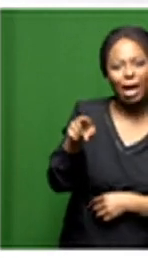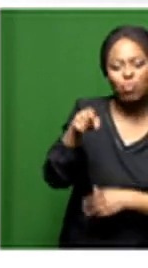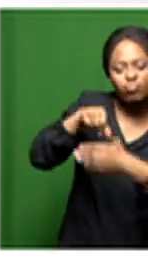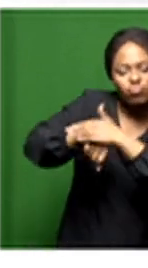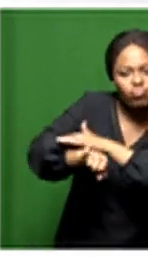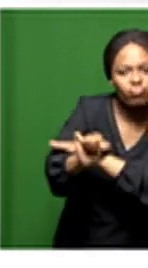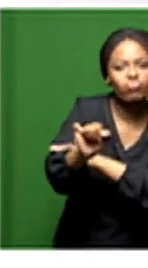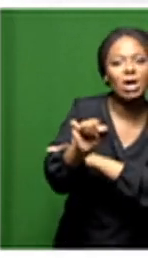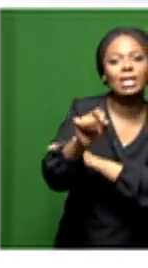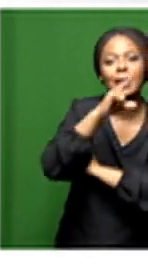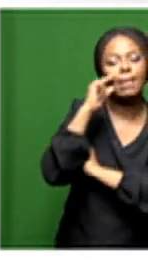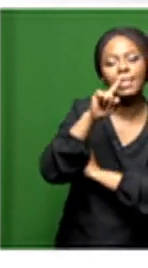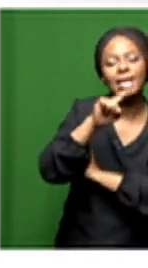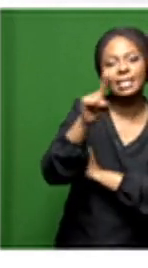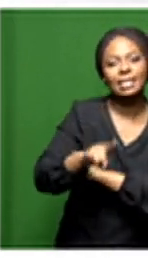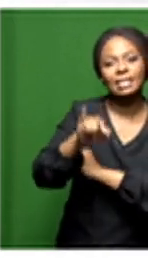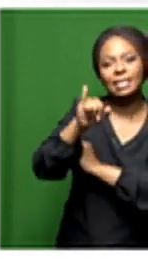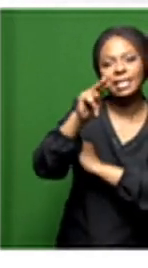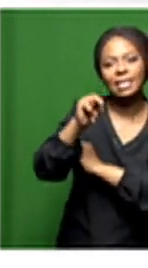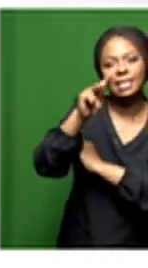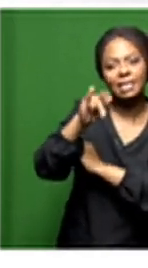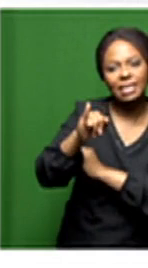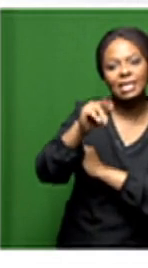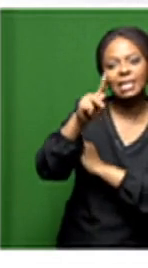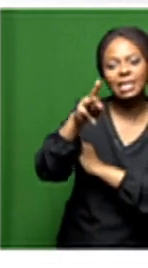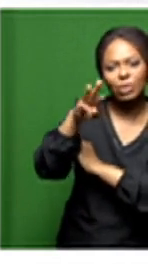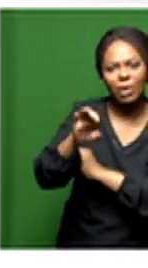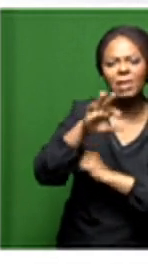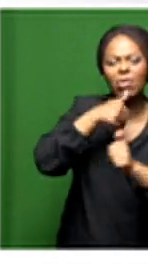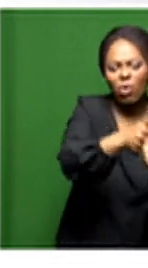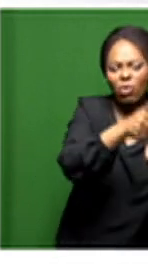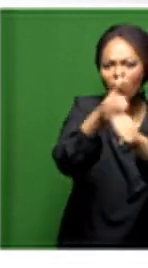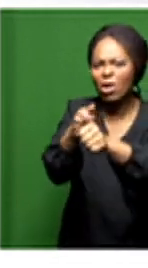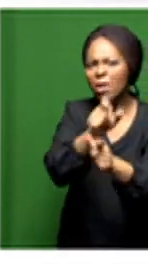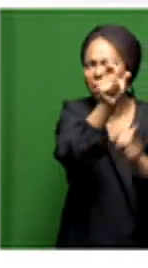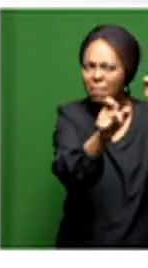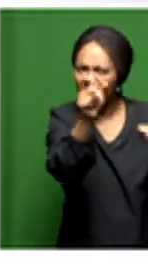she is Sinikiwe. And I follow a couple of those people that actually,